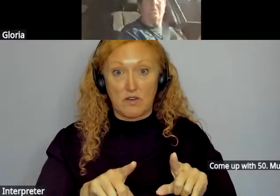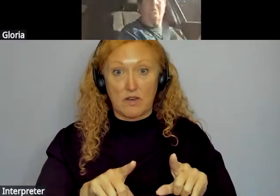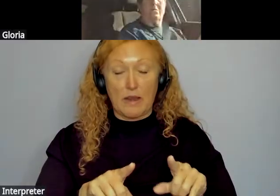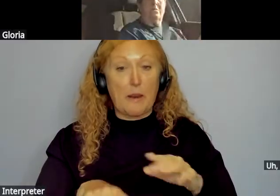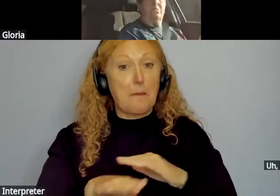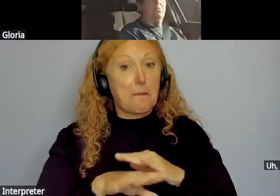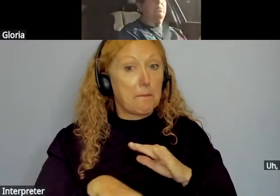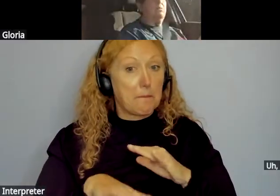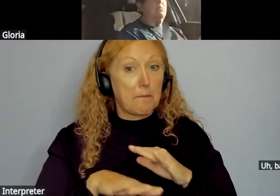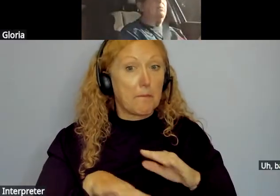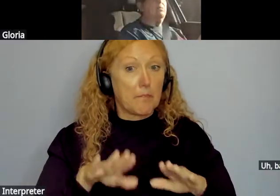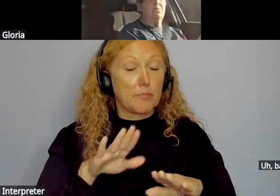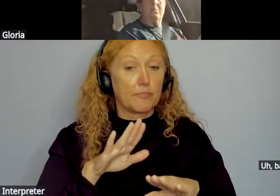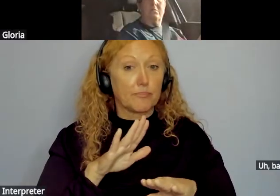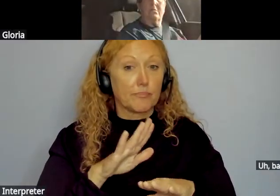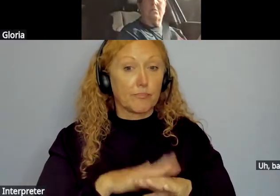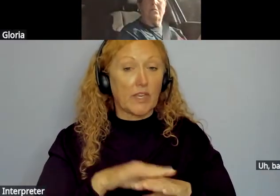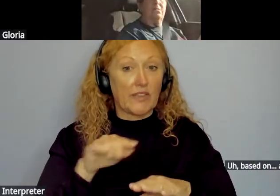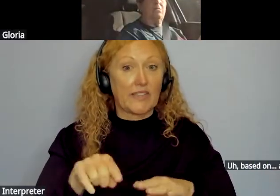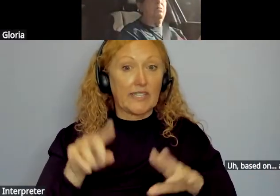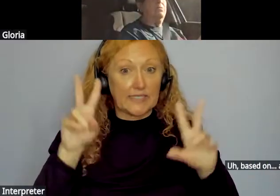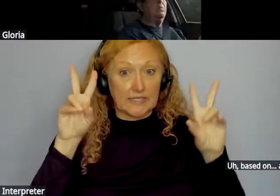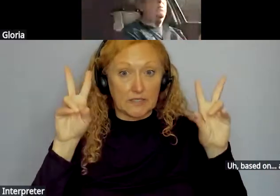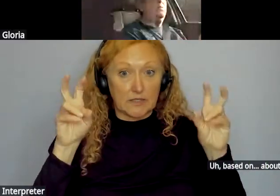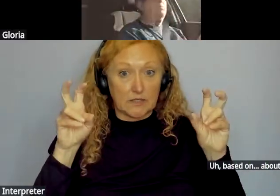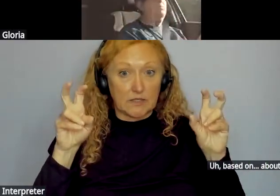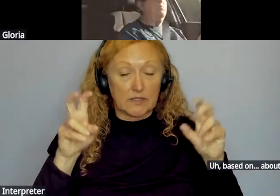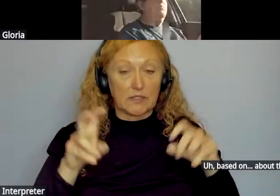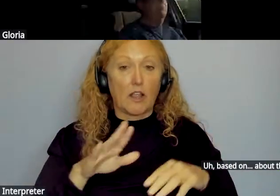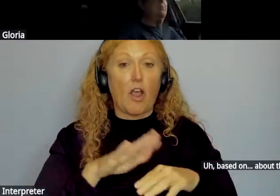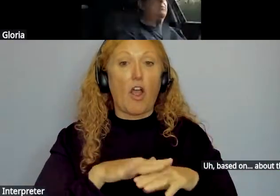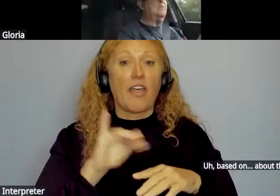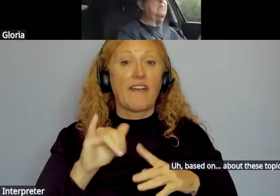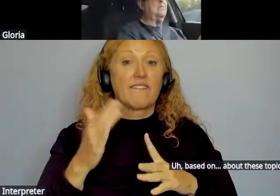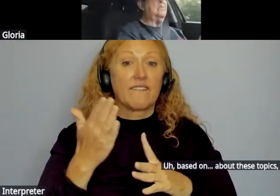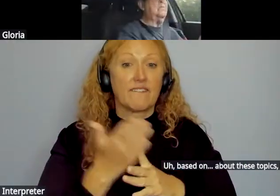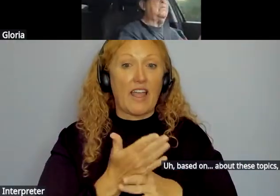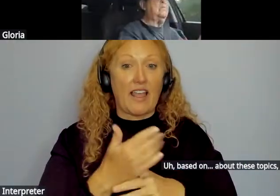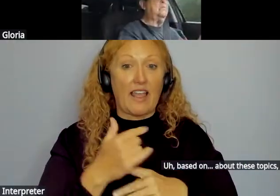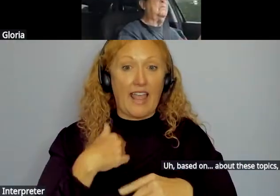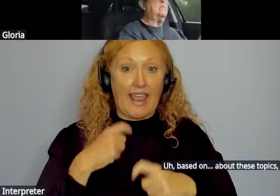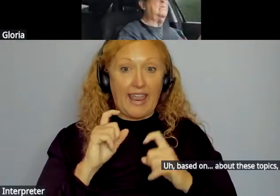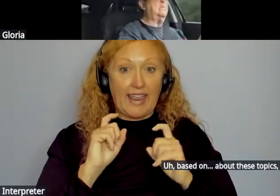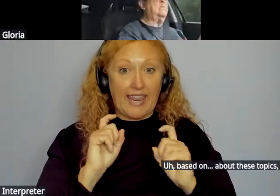based on about these topics based on the file that I just gave you?"